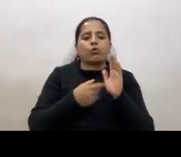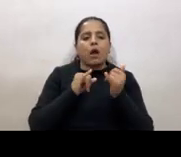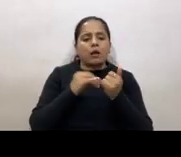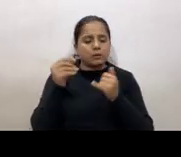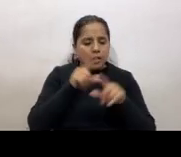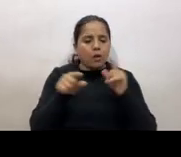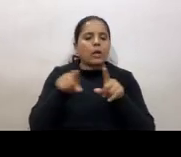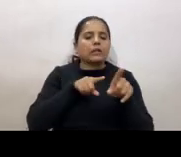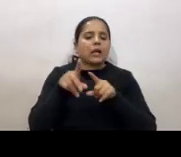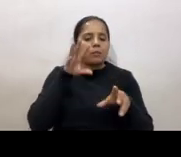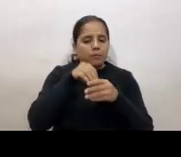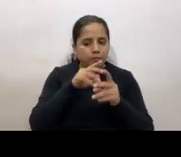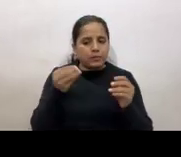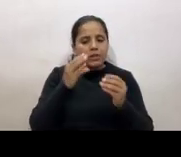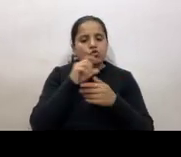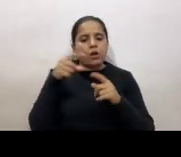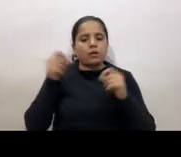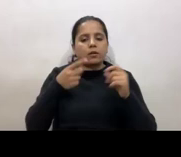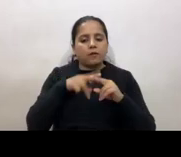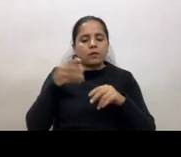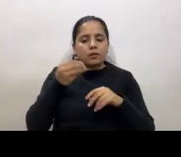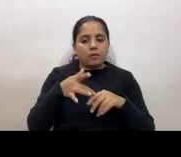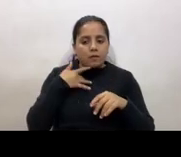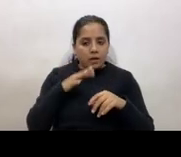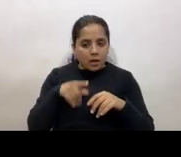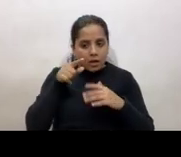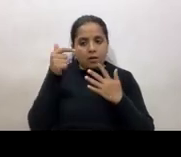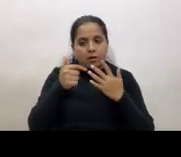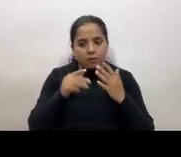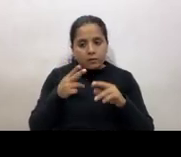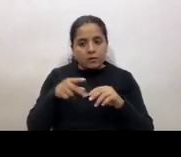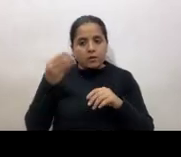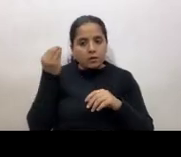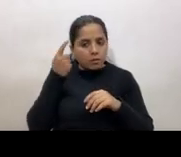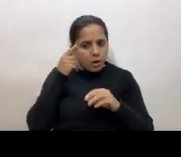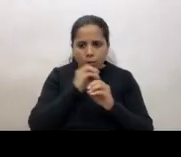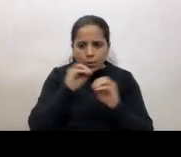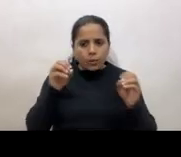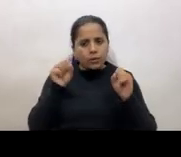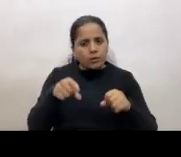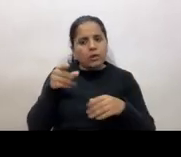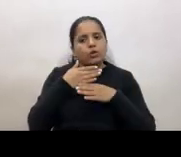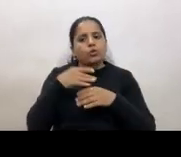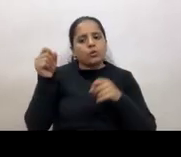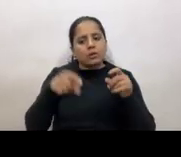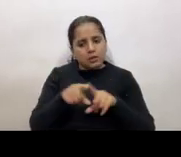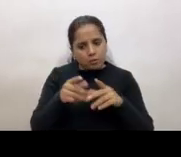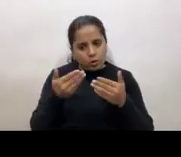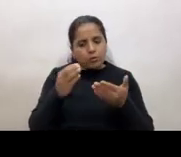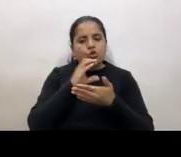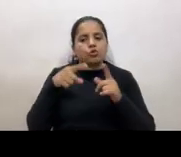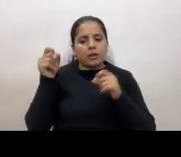All right. Again, please use the chat box if you think there are some characteristics. And if you think there are not, again, you can also share that as well in the chat